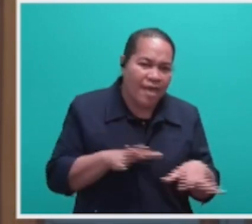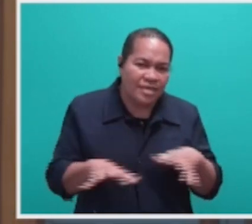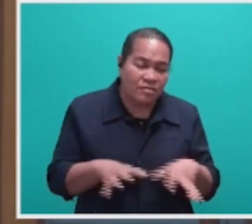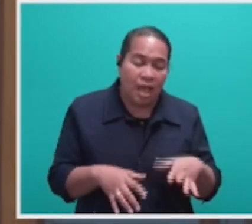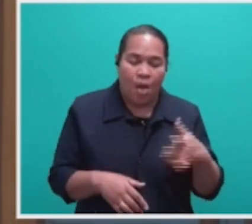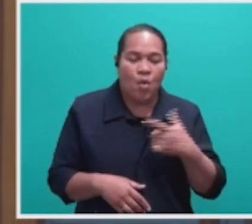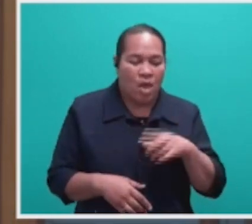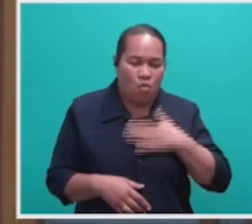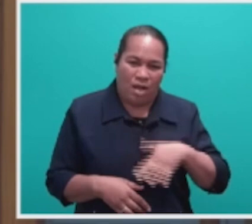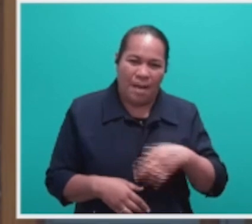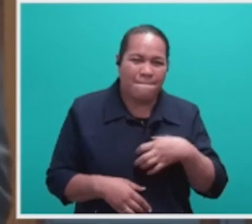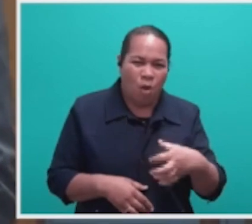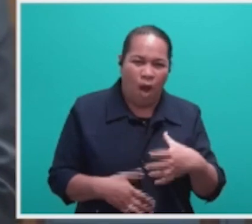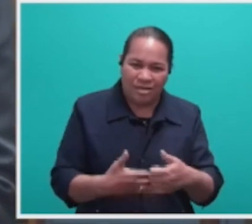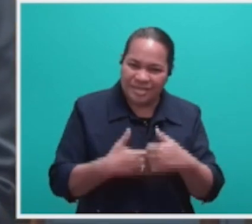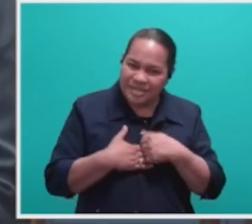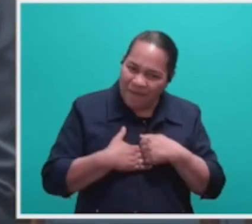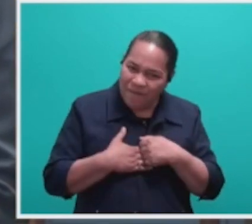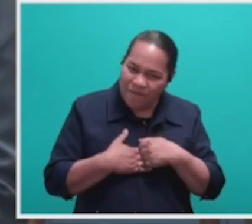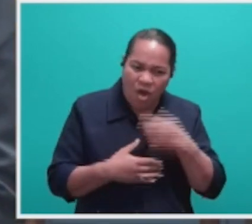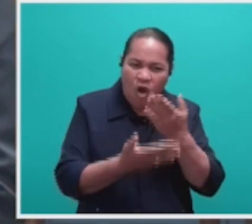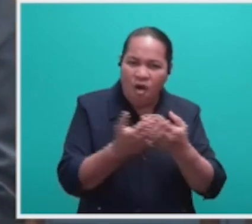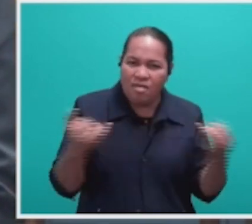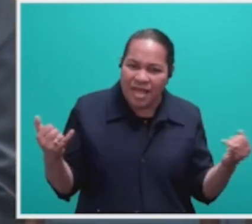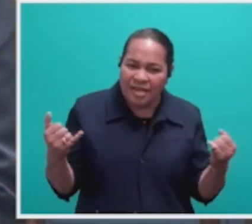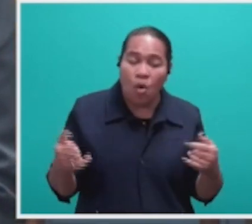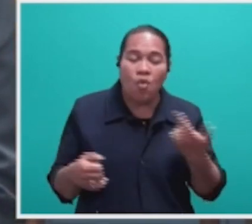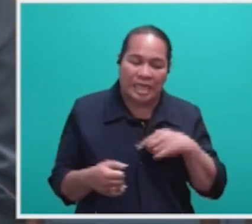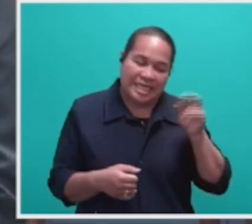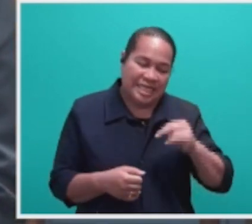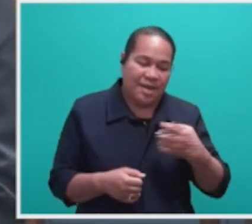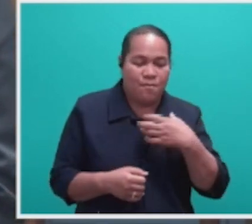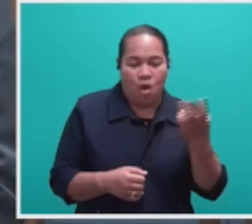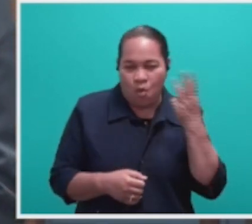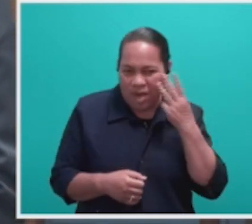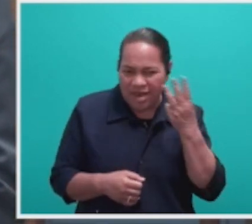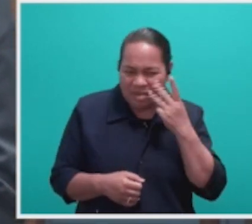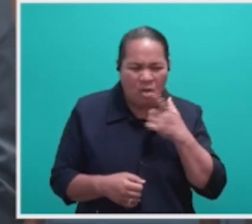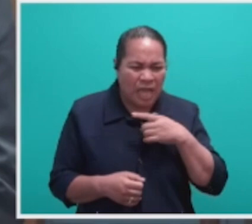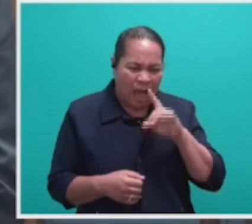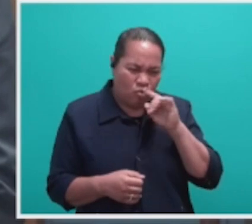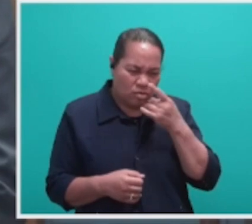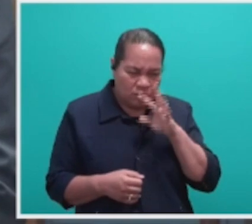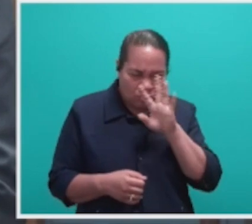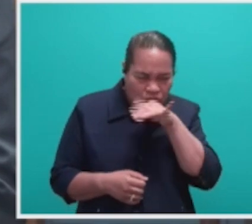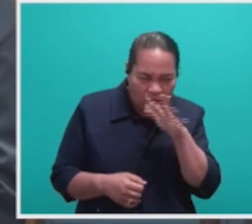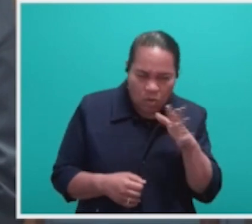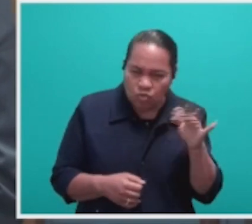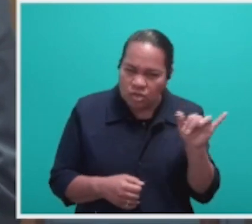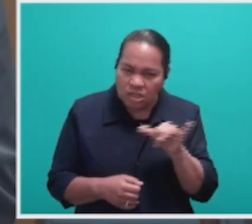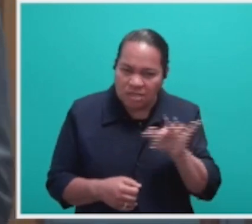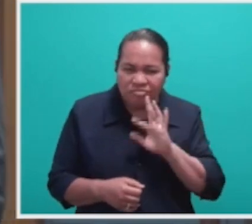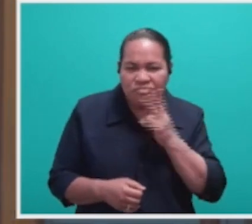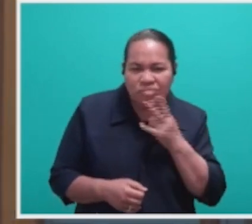platforms, programs and initiatives to create more awareness of dubious transactions and scams. It is unfortunate